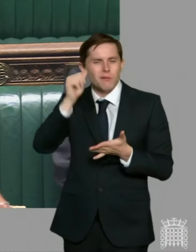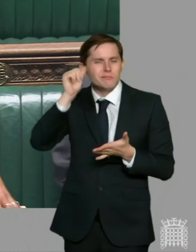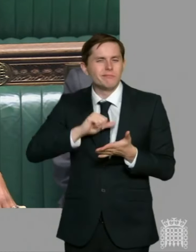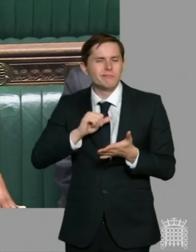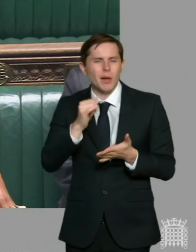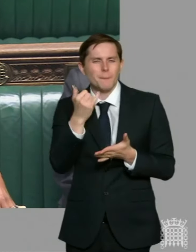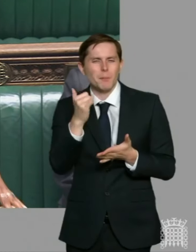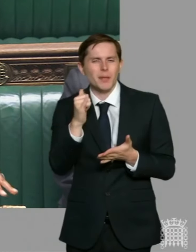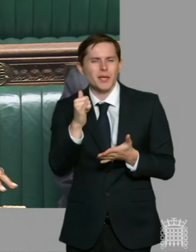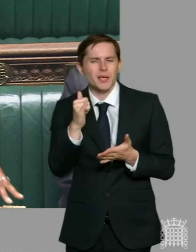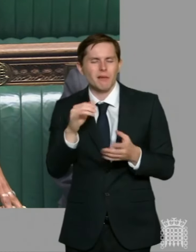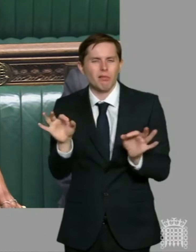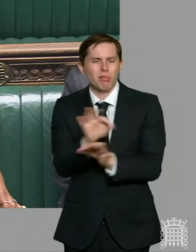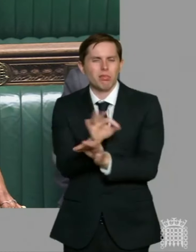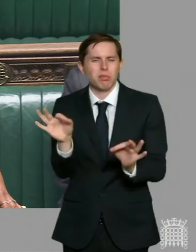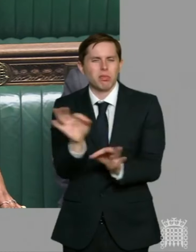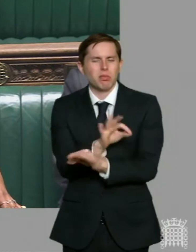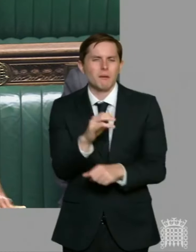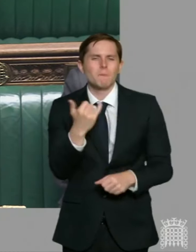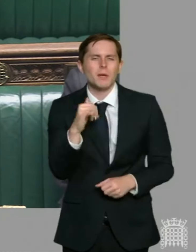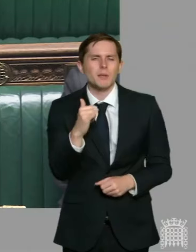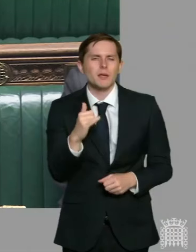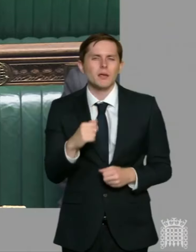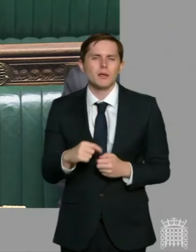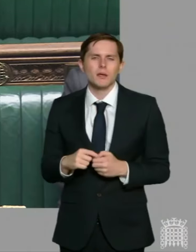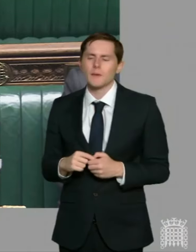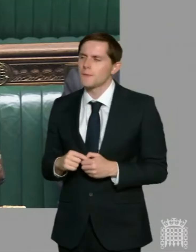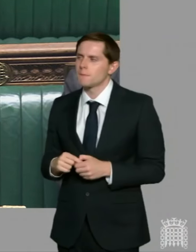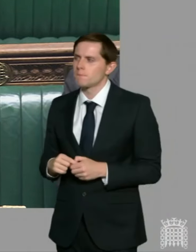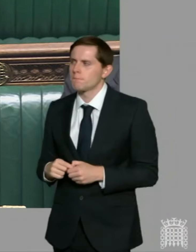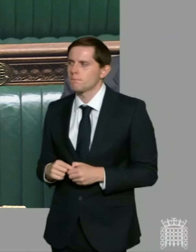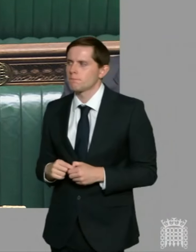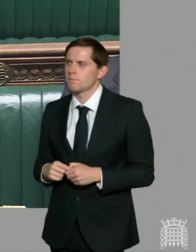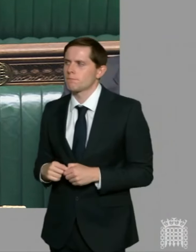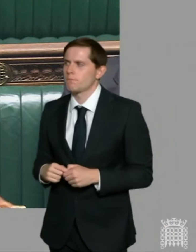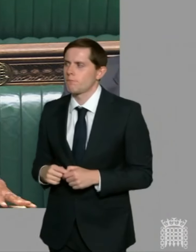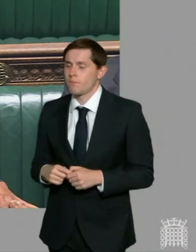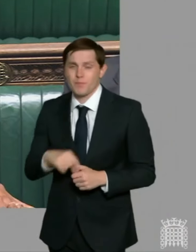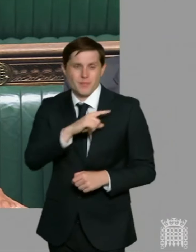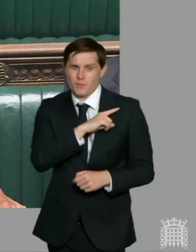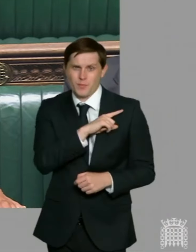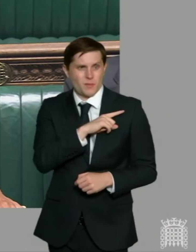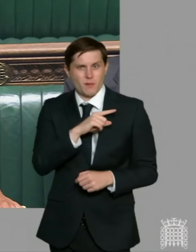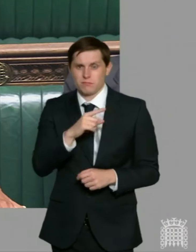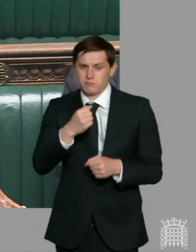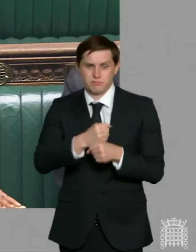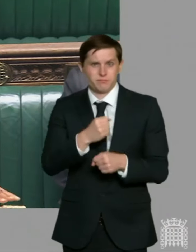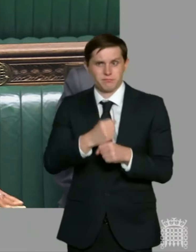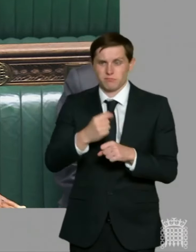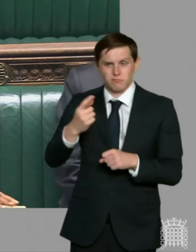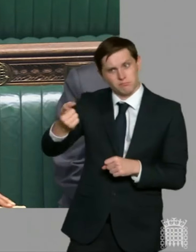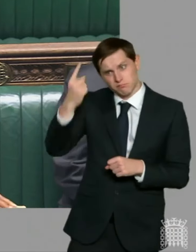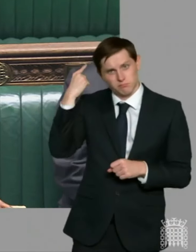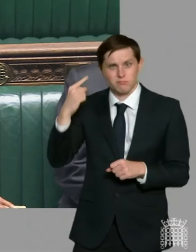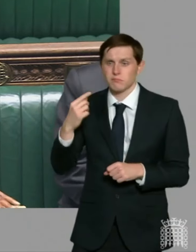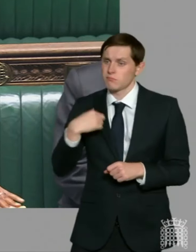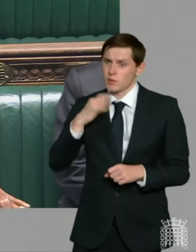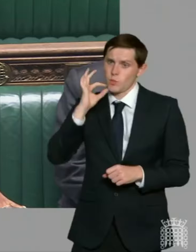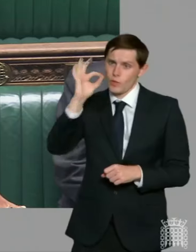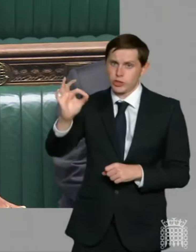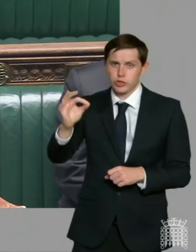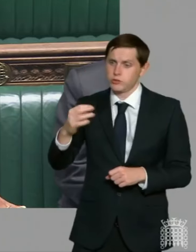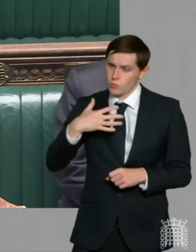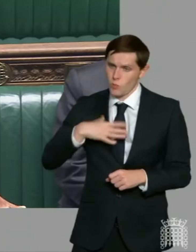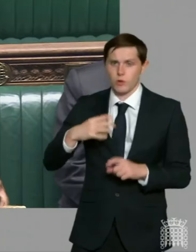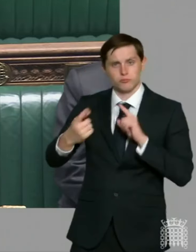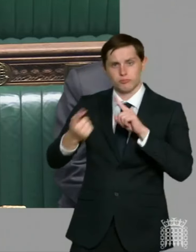few of the questions that the government will need to answer, and I'm sure colleagues across this House will have many more questions for them. But the government is in danger of choosing the